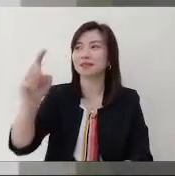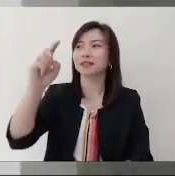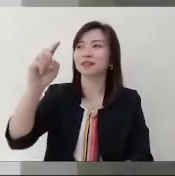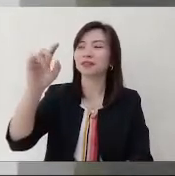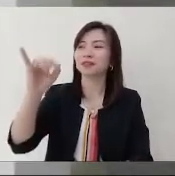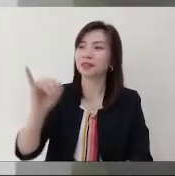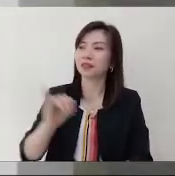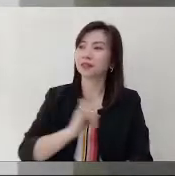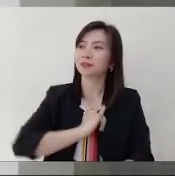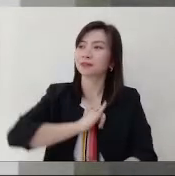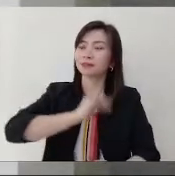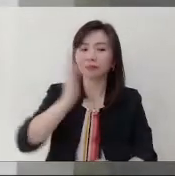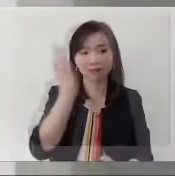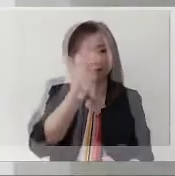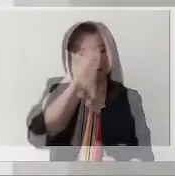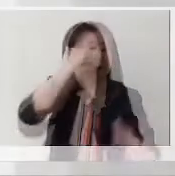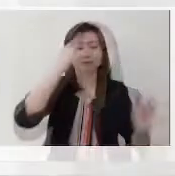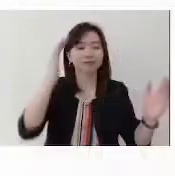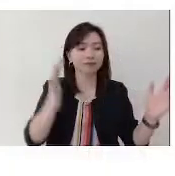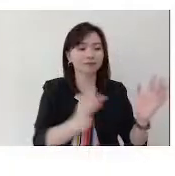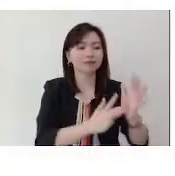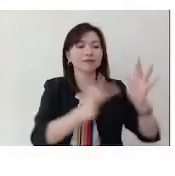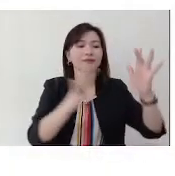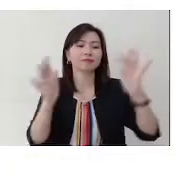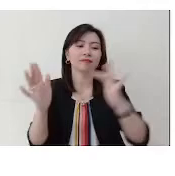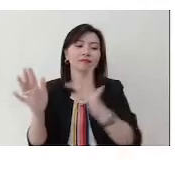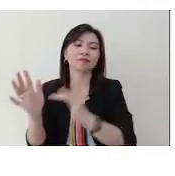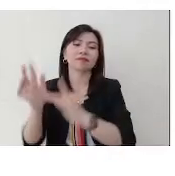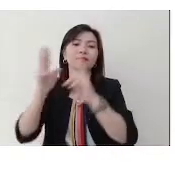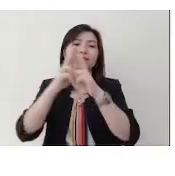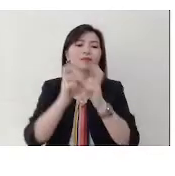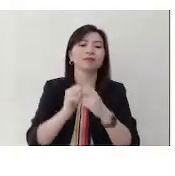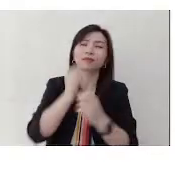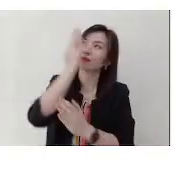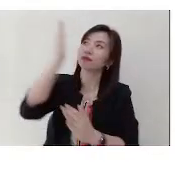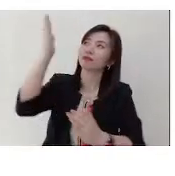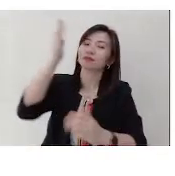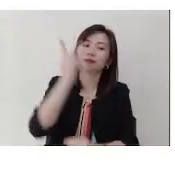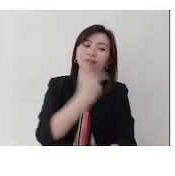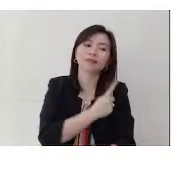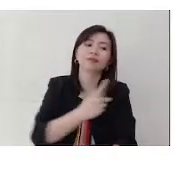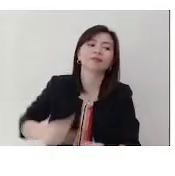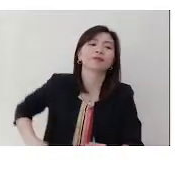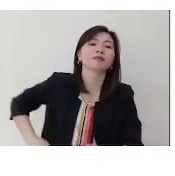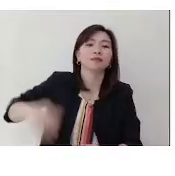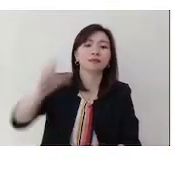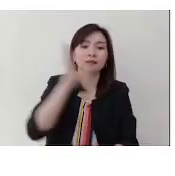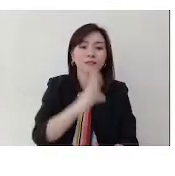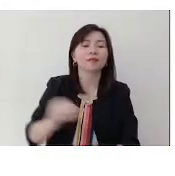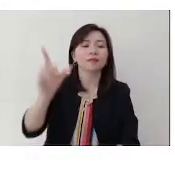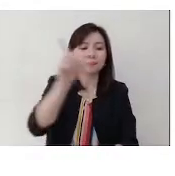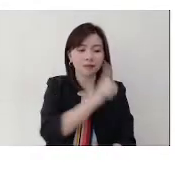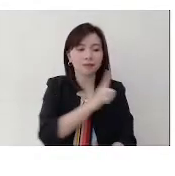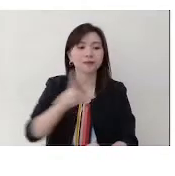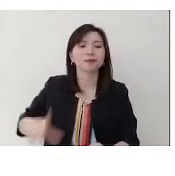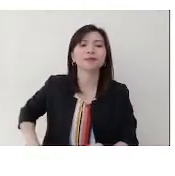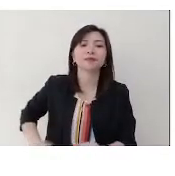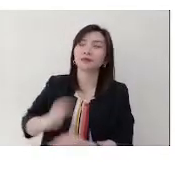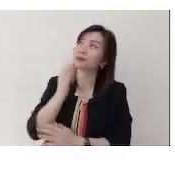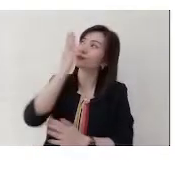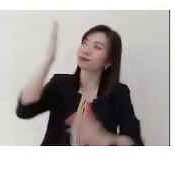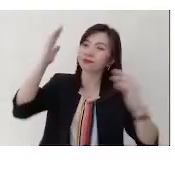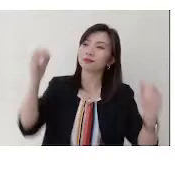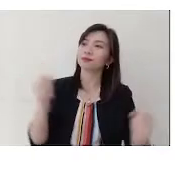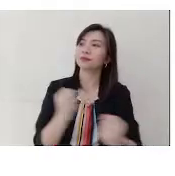hand? For I know Jesus, though He's the King of Kings, the Lord of